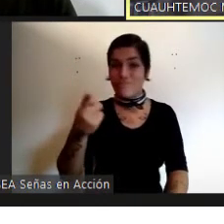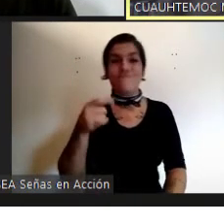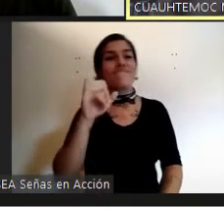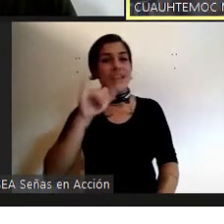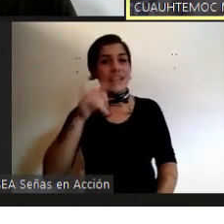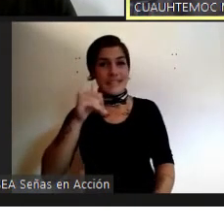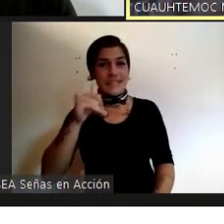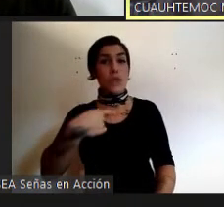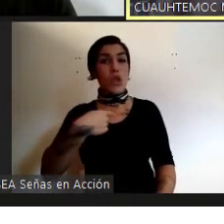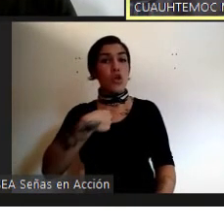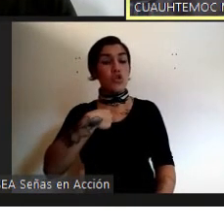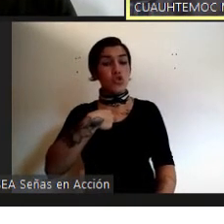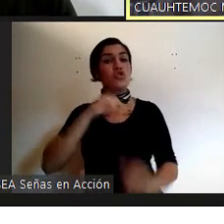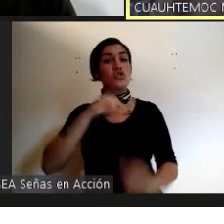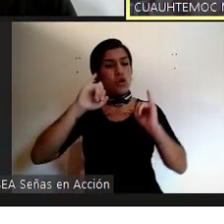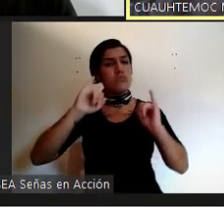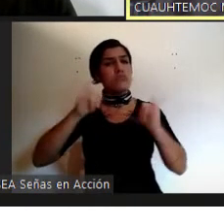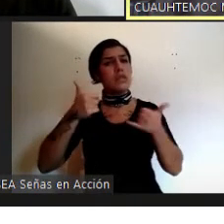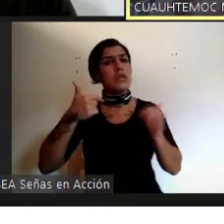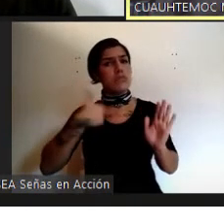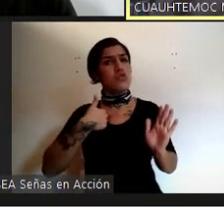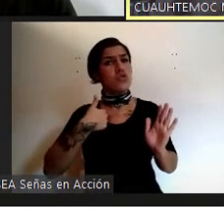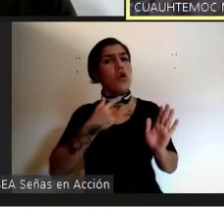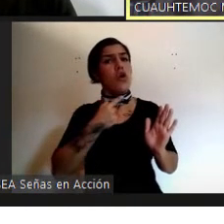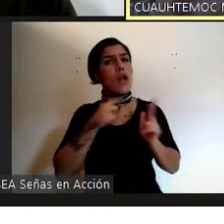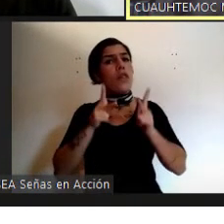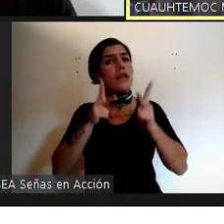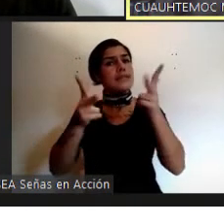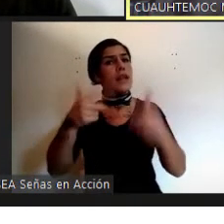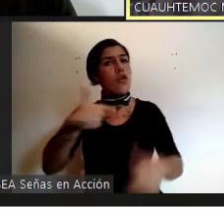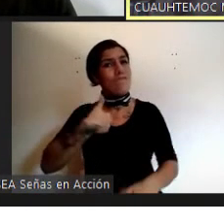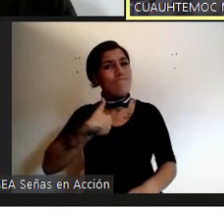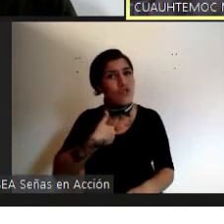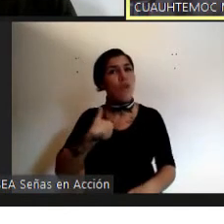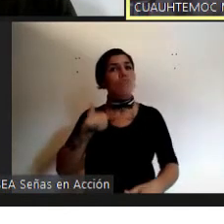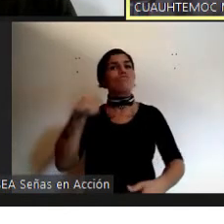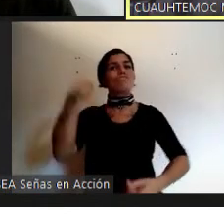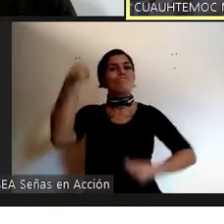I hope I can express my own concern